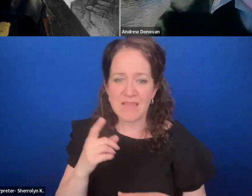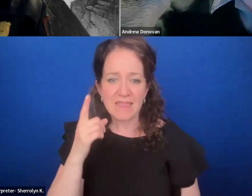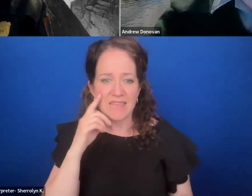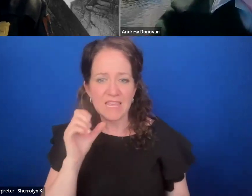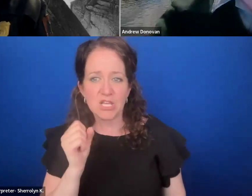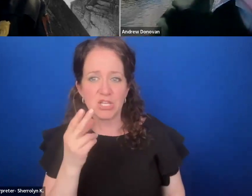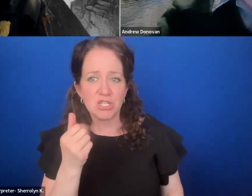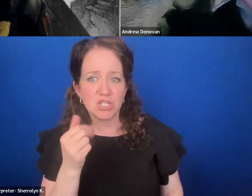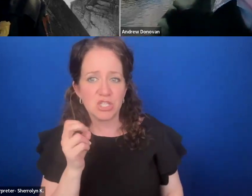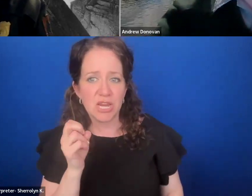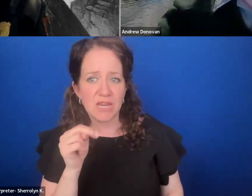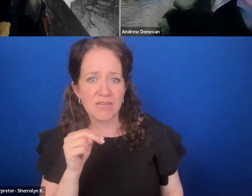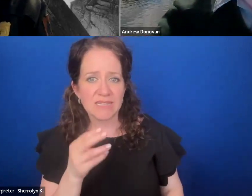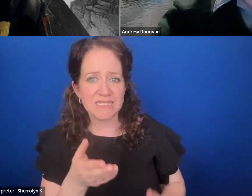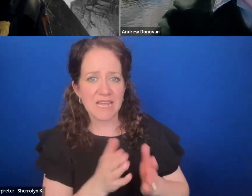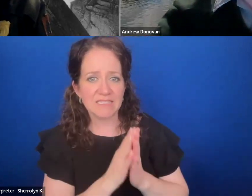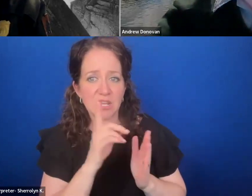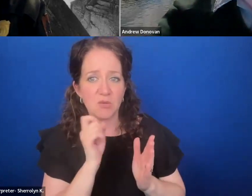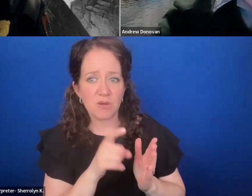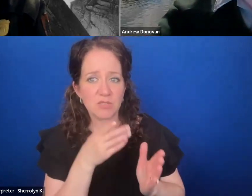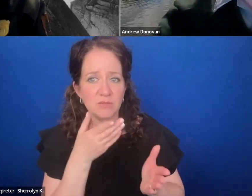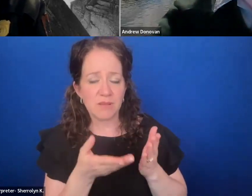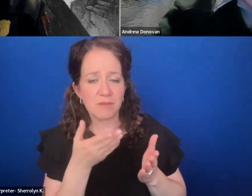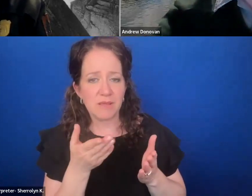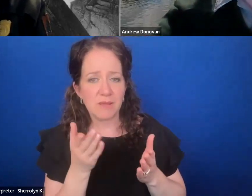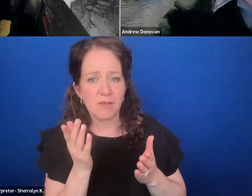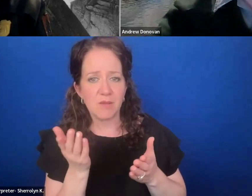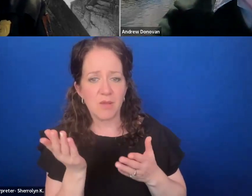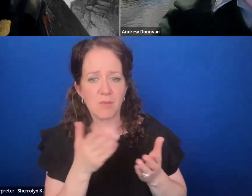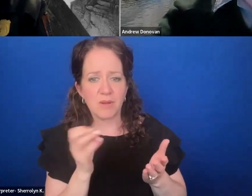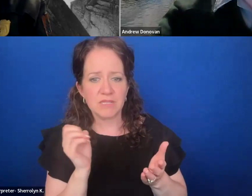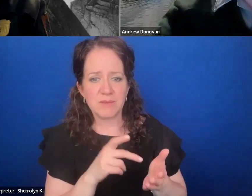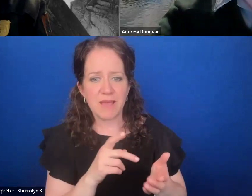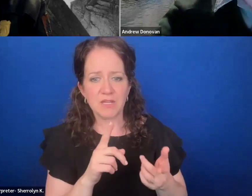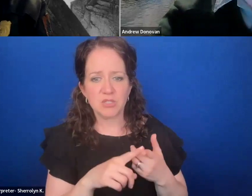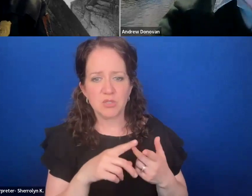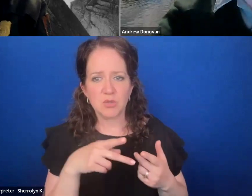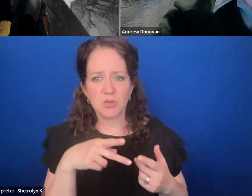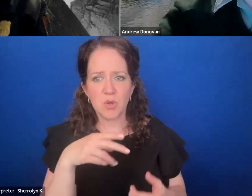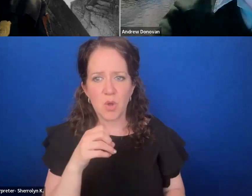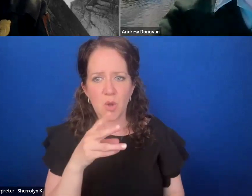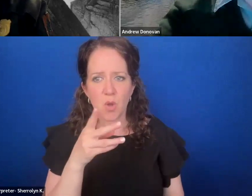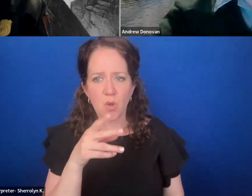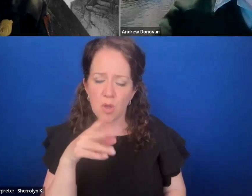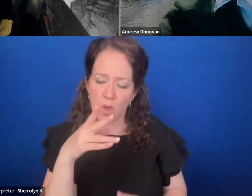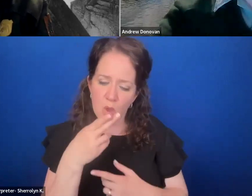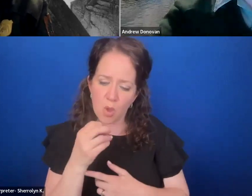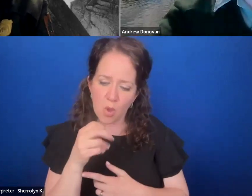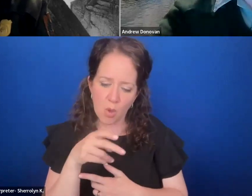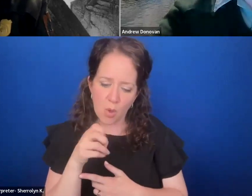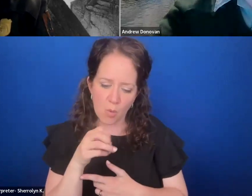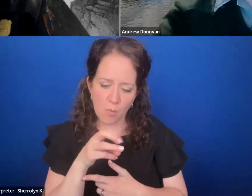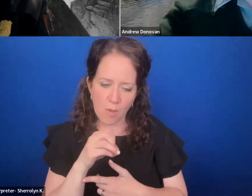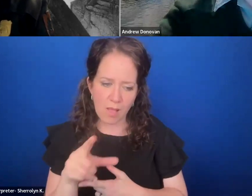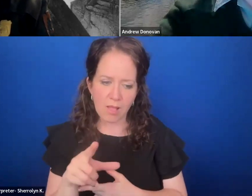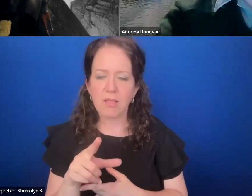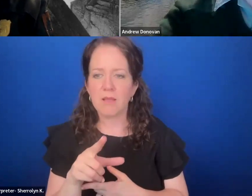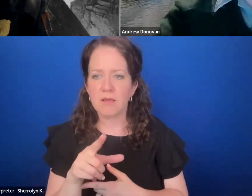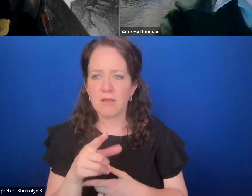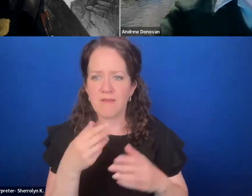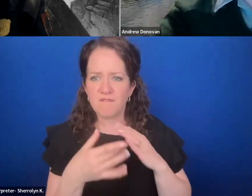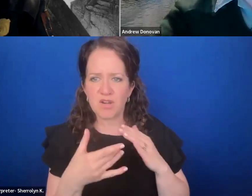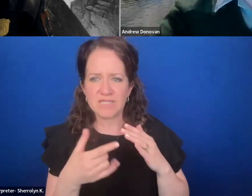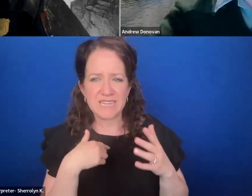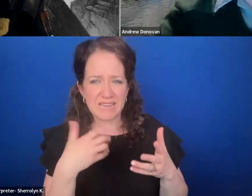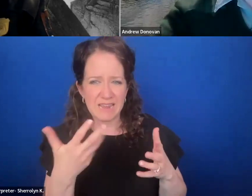asking a question that might bring us back to Hopewell Furnace, which is whether these, I sort of know the answer to this because we